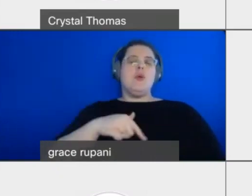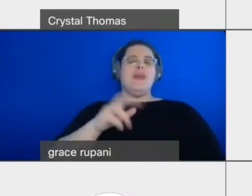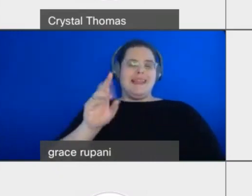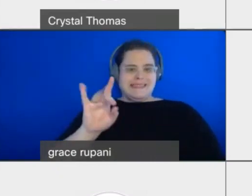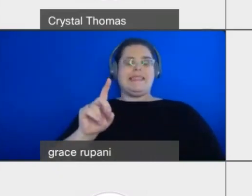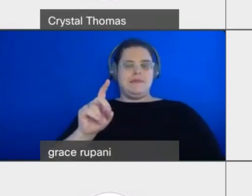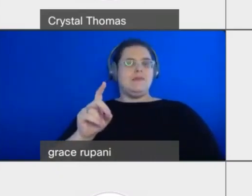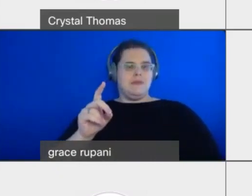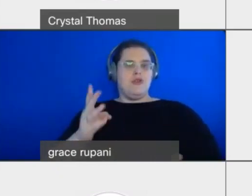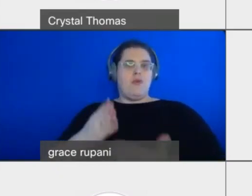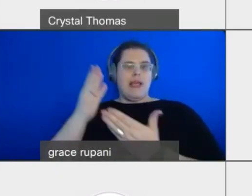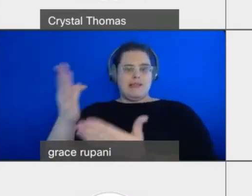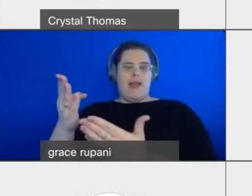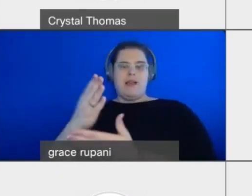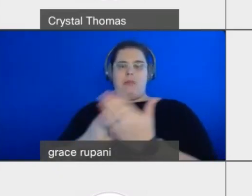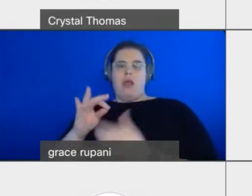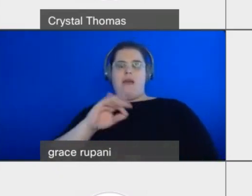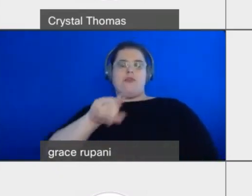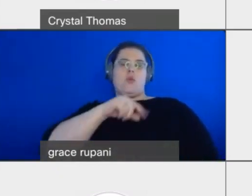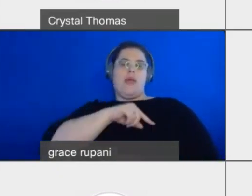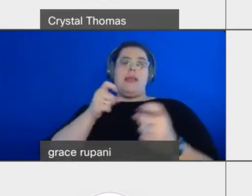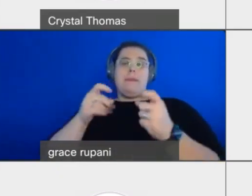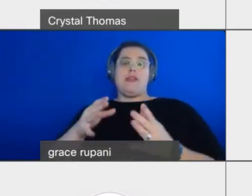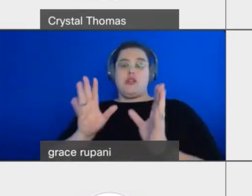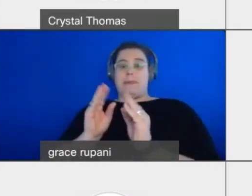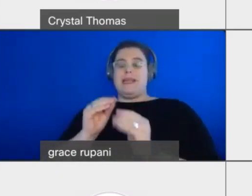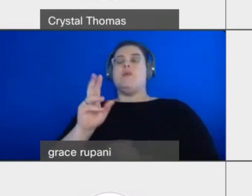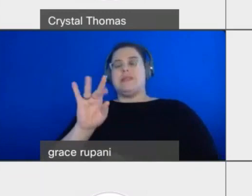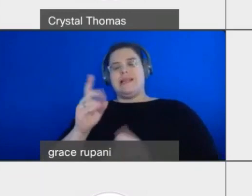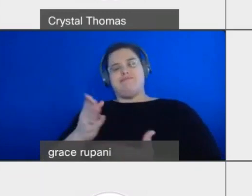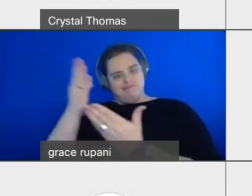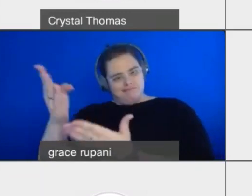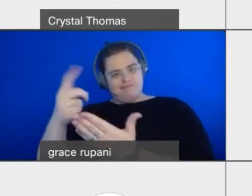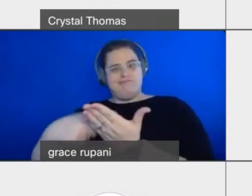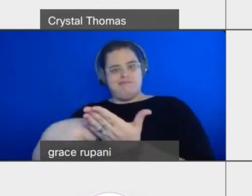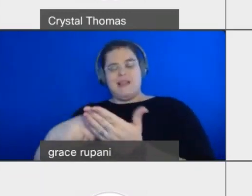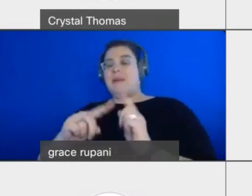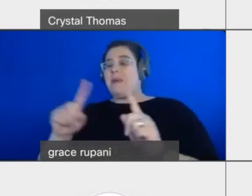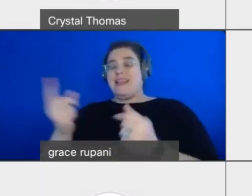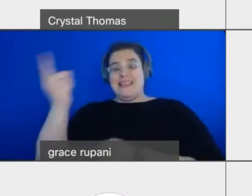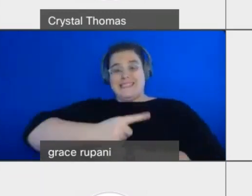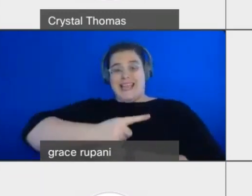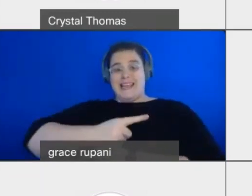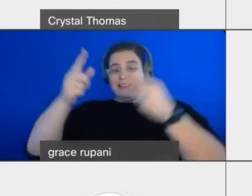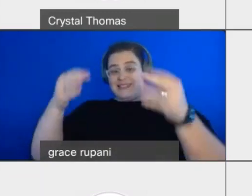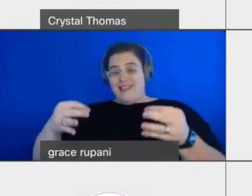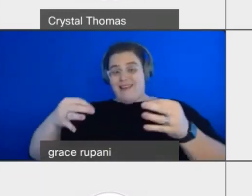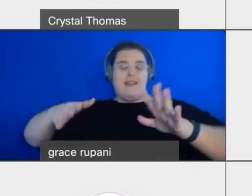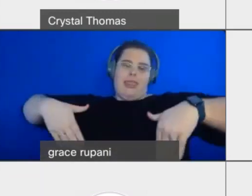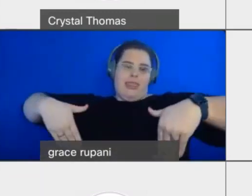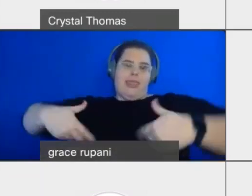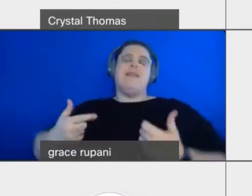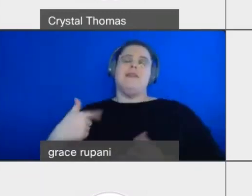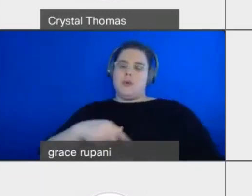of our quality managers meeting, and so the planning has begun, but I don't have a date certain yet, but we're discussing getting it back